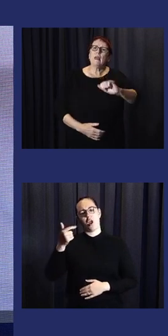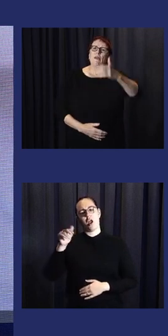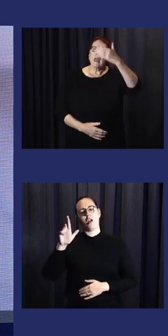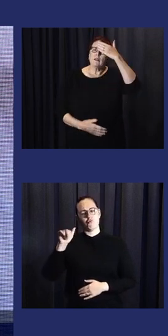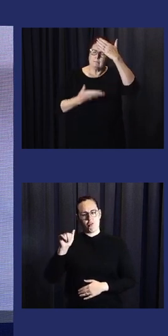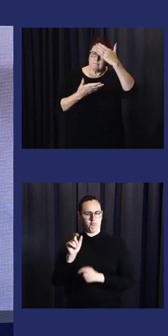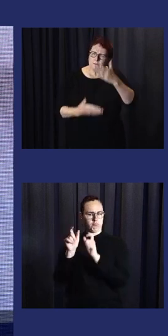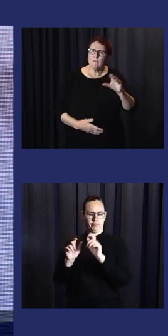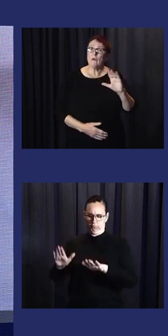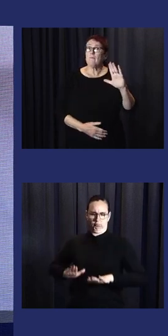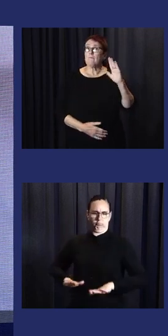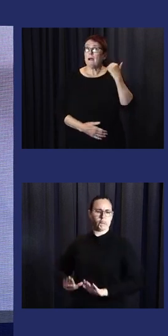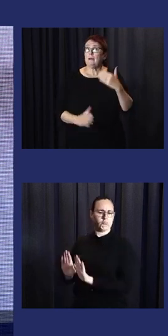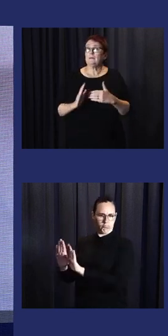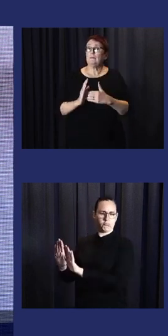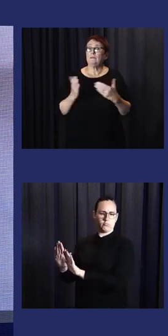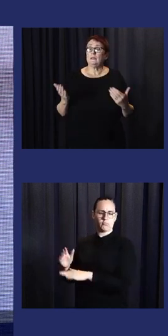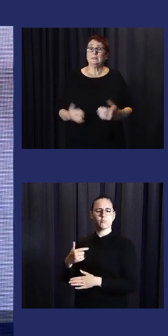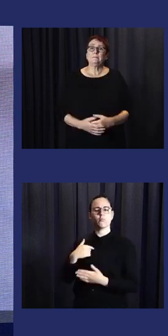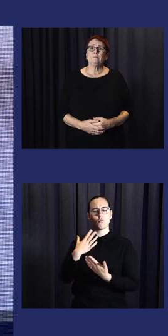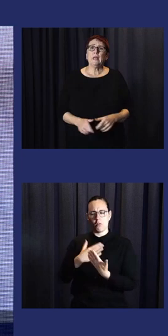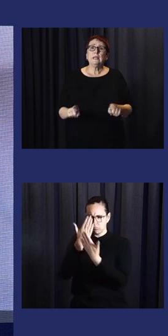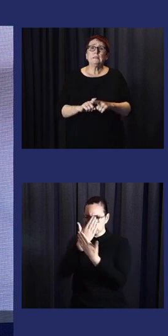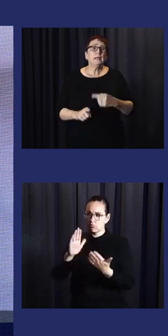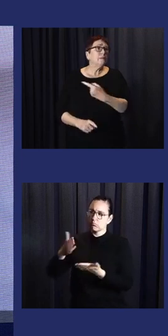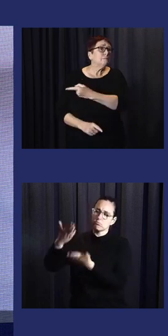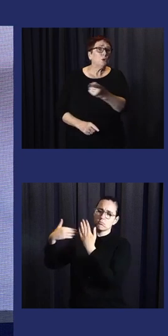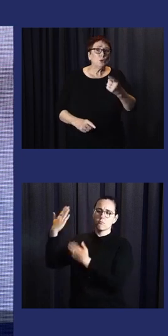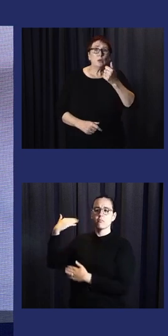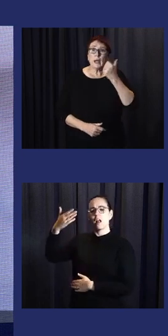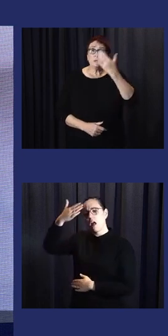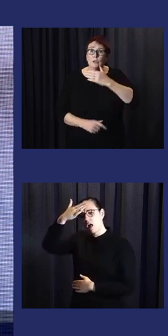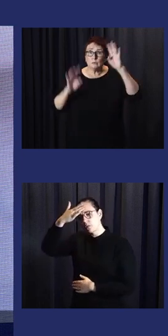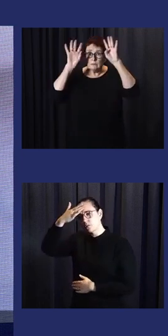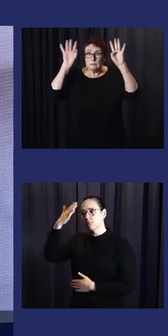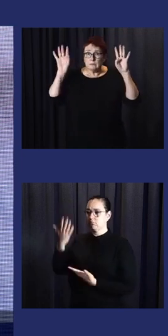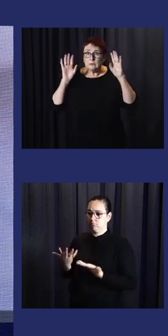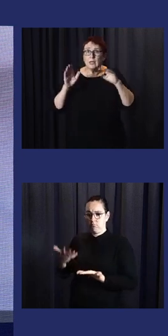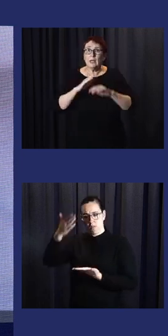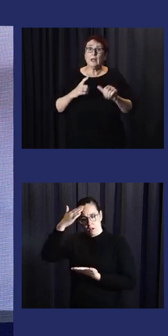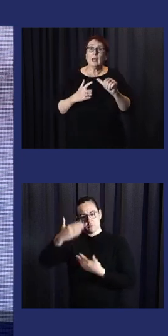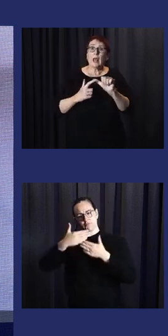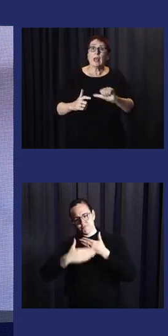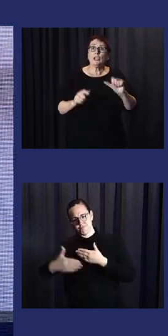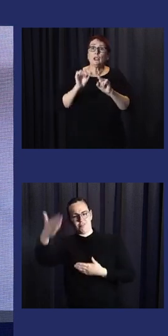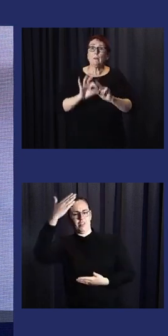present. And I'd like to extend that respect to all Aboriginal and Indigenous cultures in the Asia-Pacific